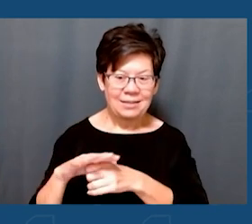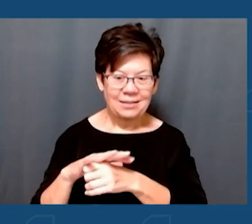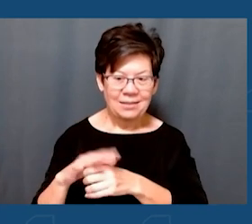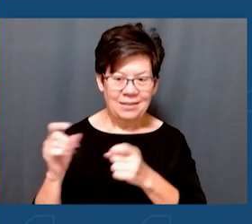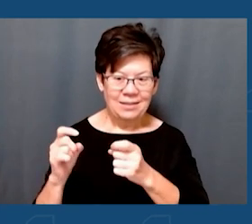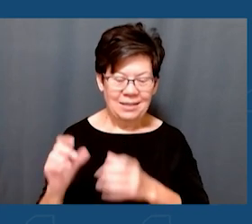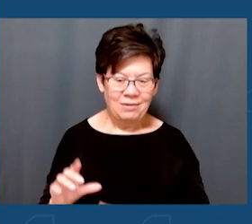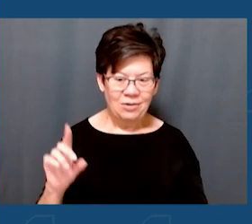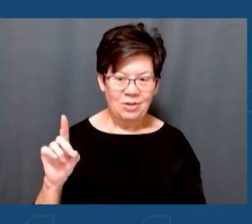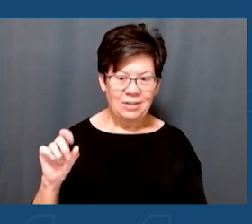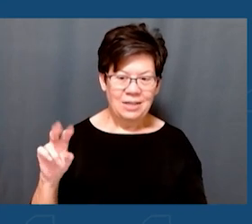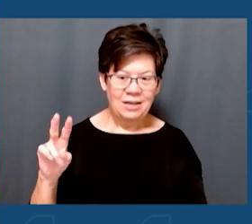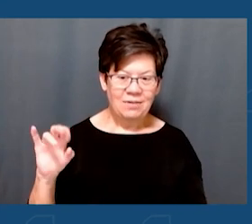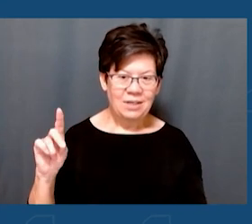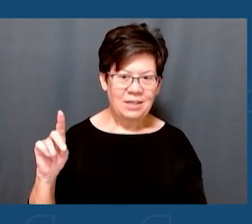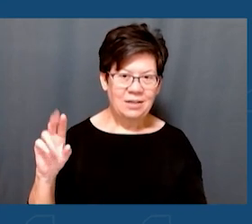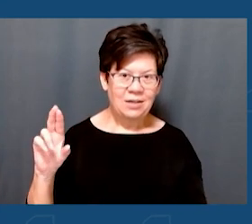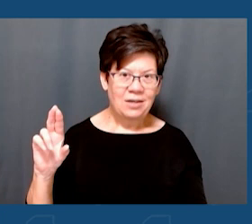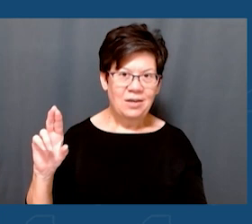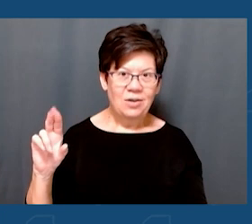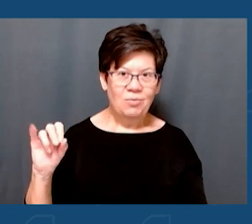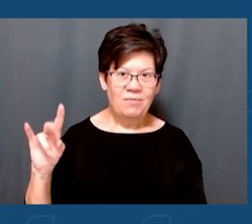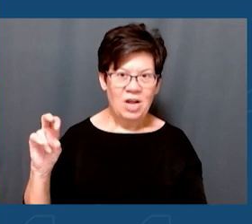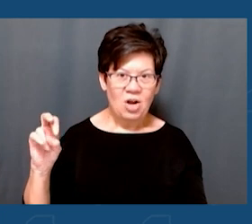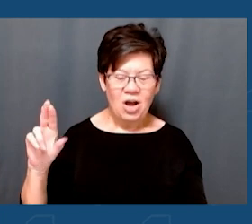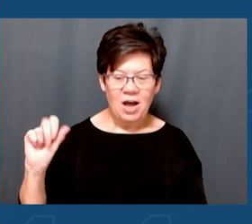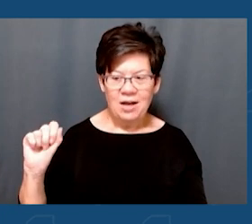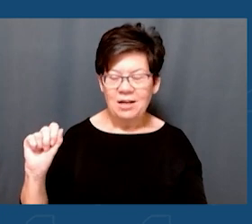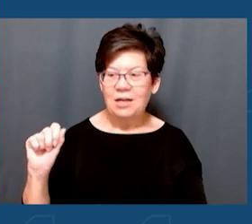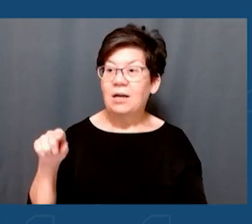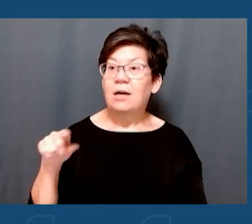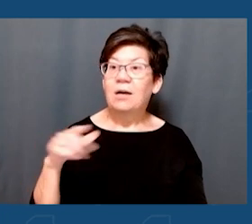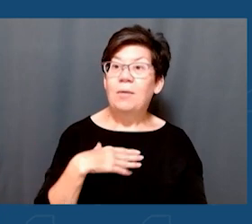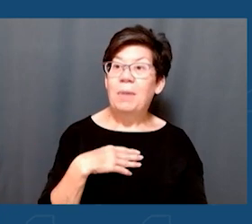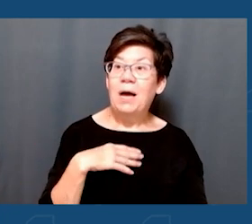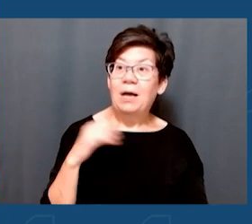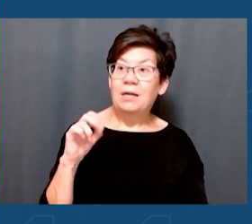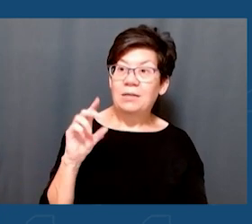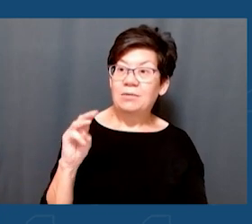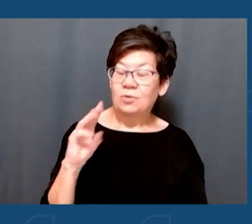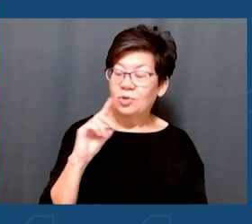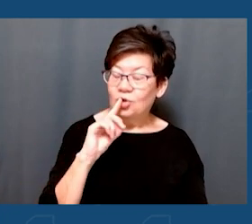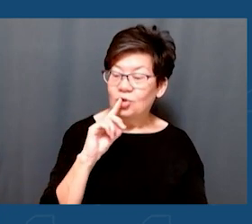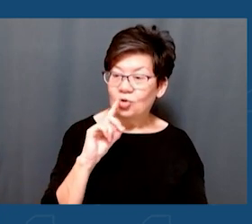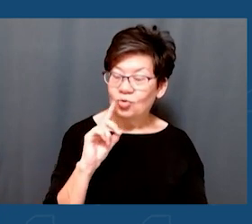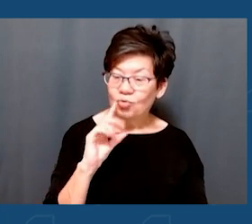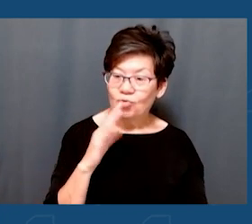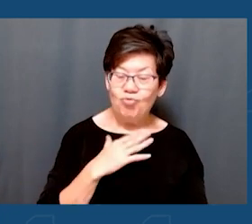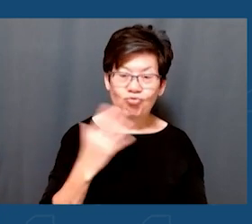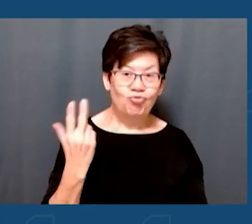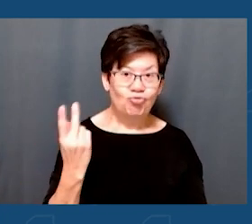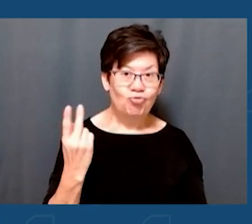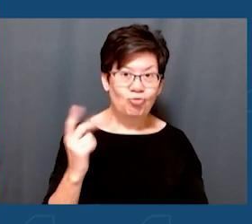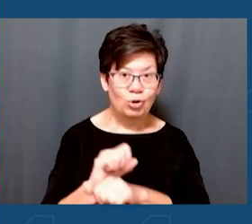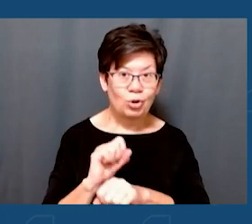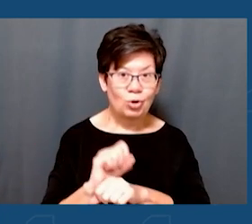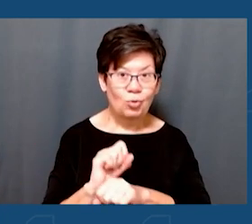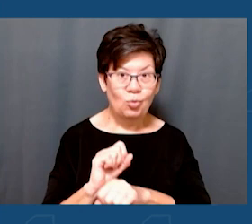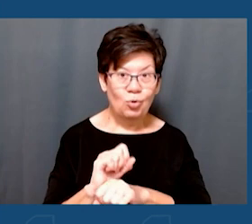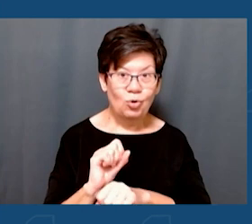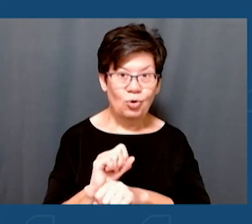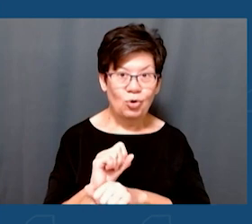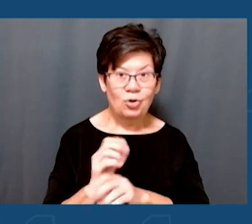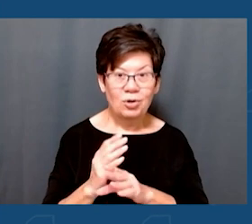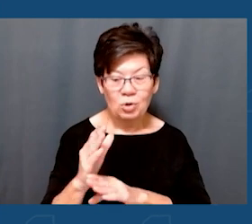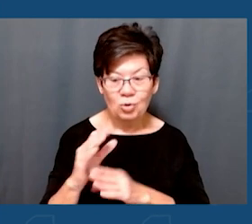Rivera. My administration had the pleasure of working with Majority Leader